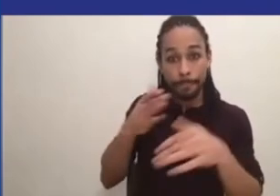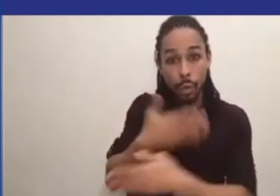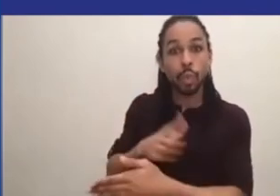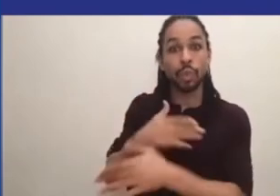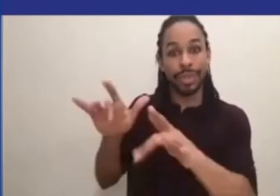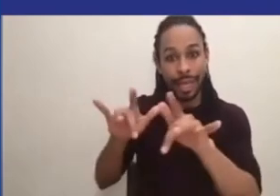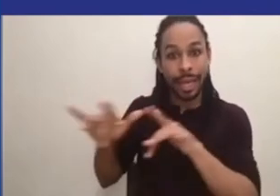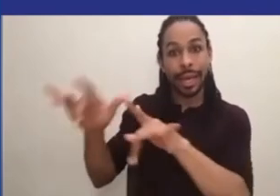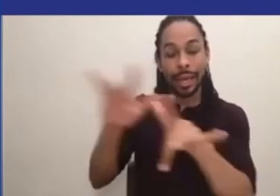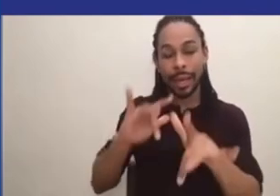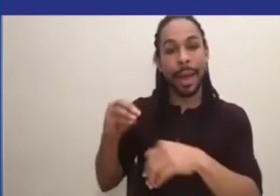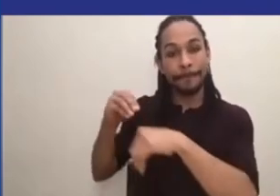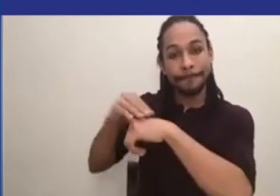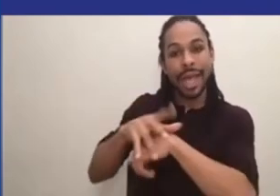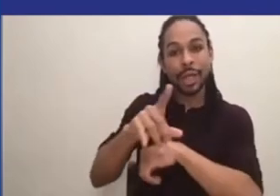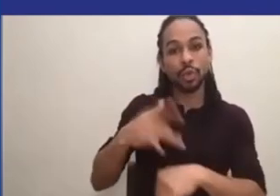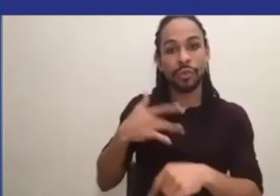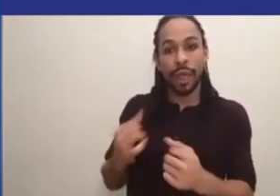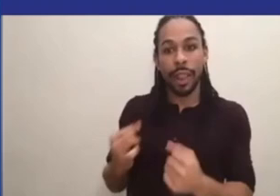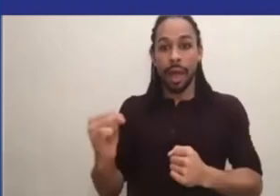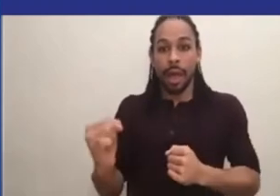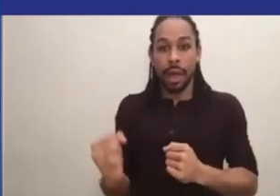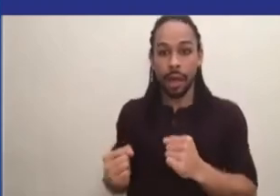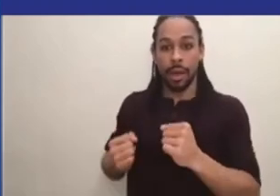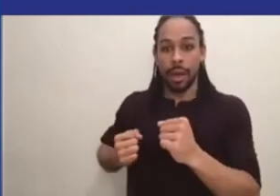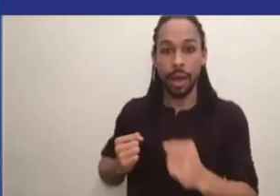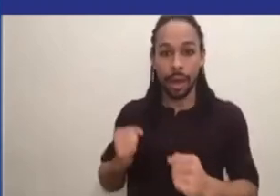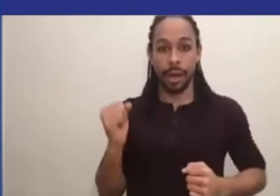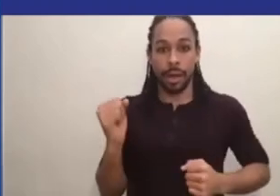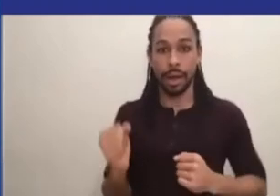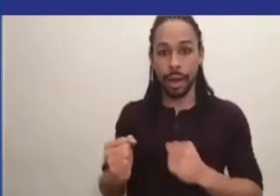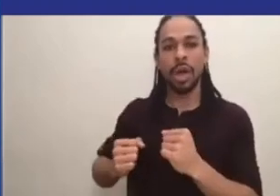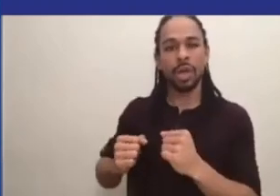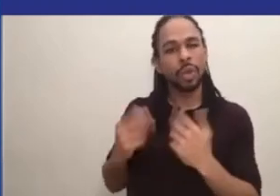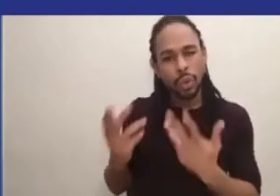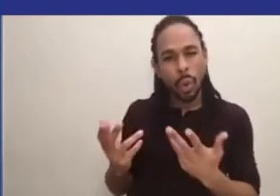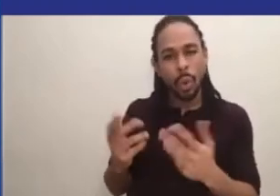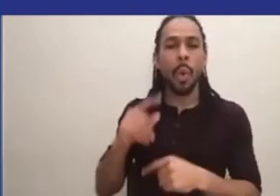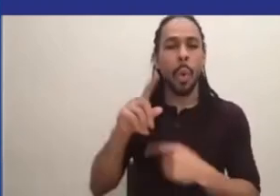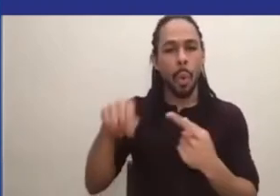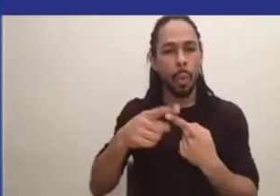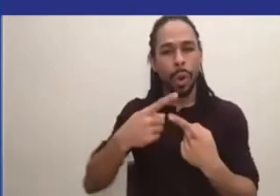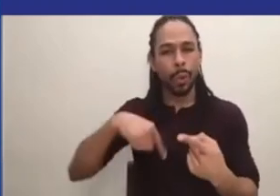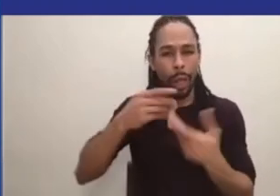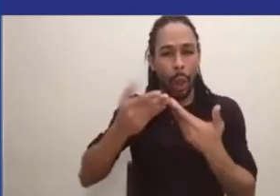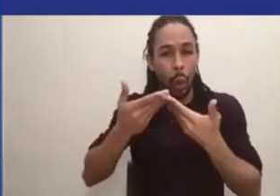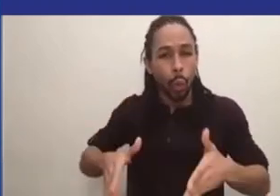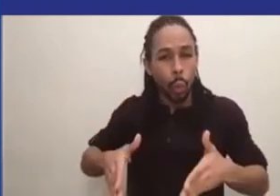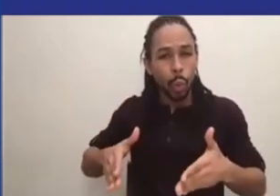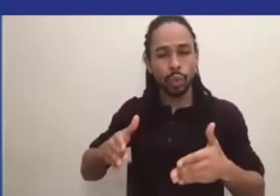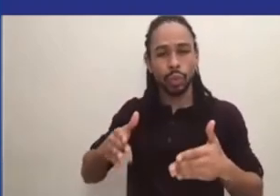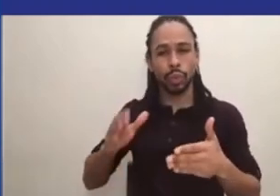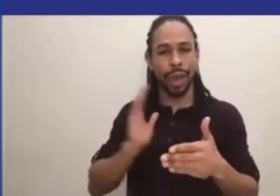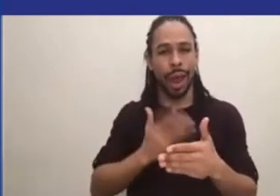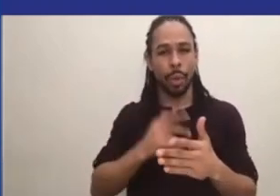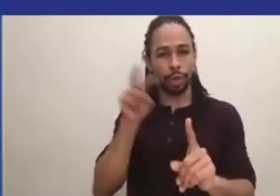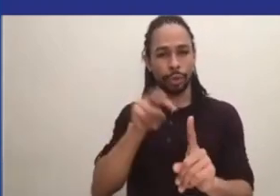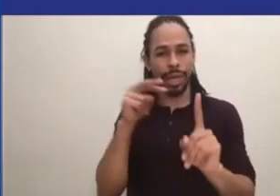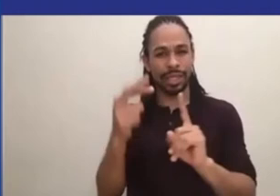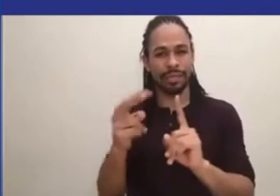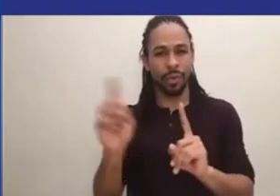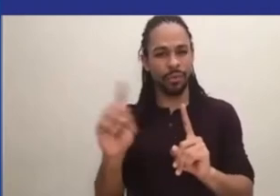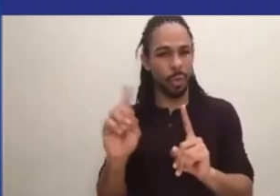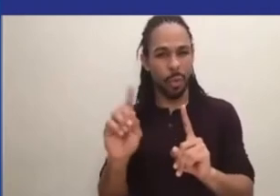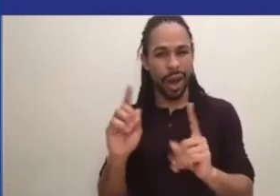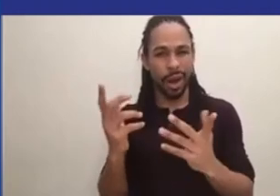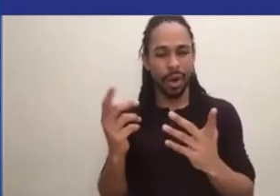know, so it's like when we lose sight of where things come from, Cesar said it earlier too, you know, I think